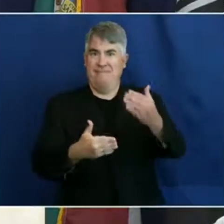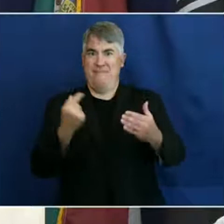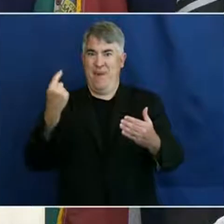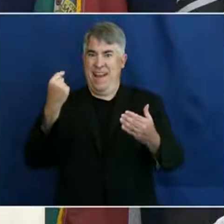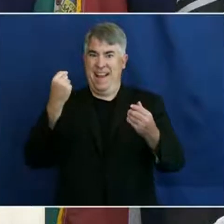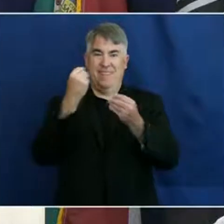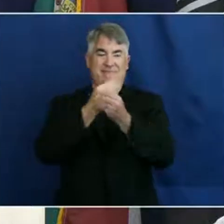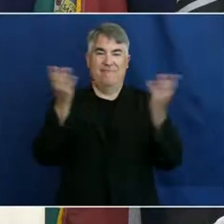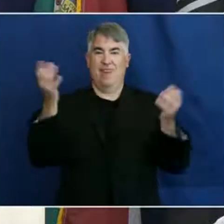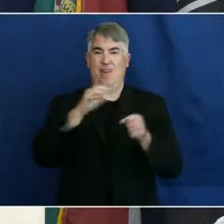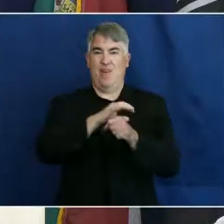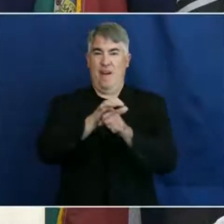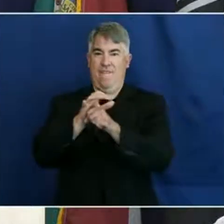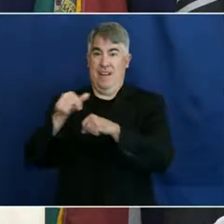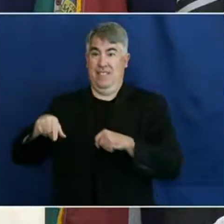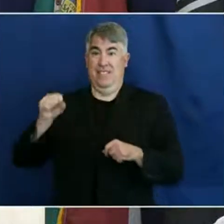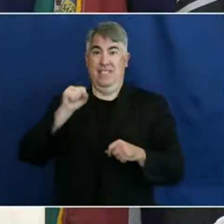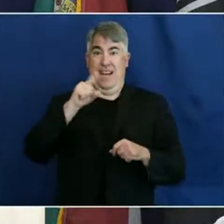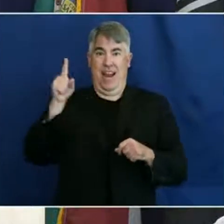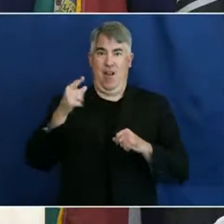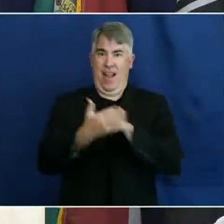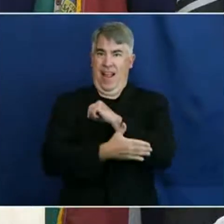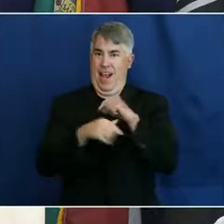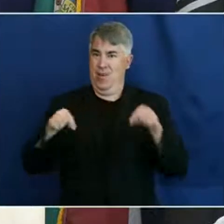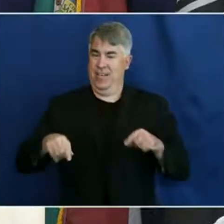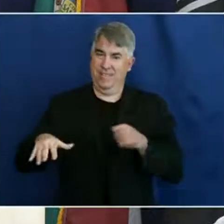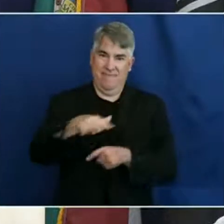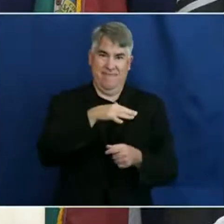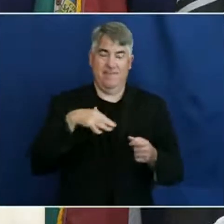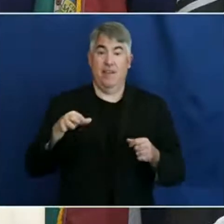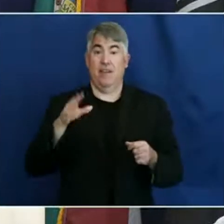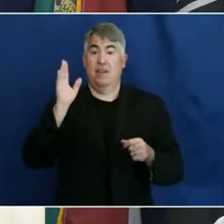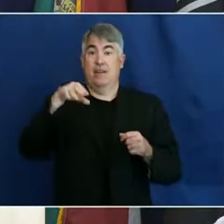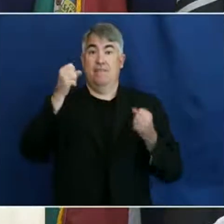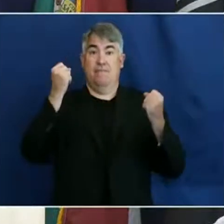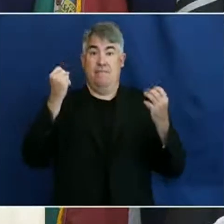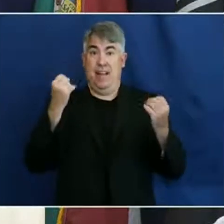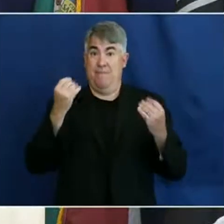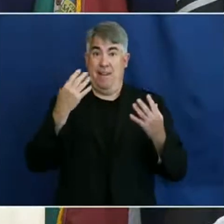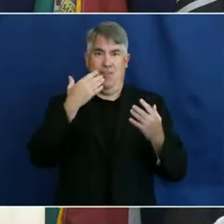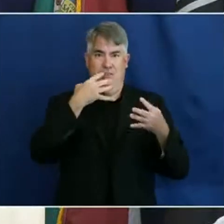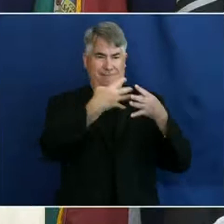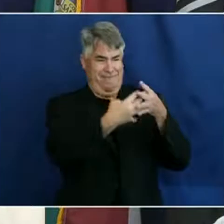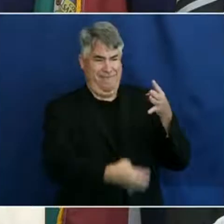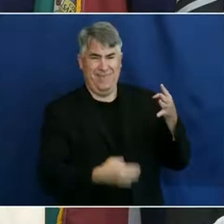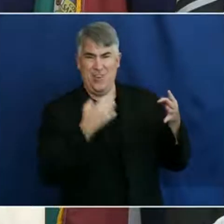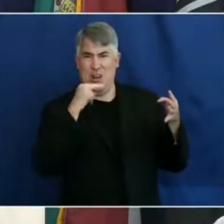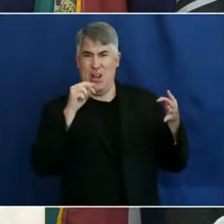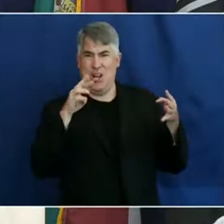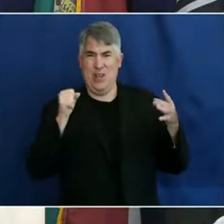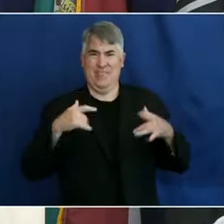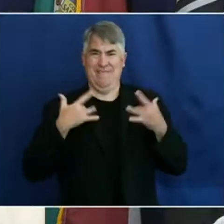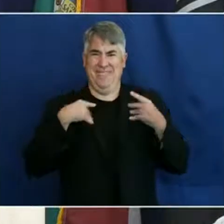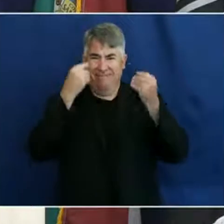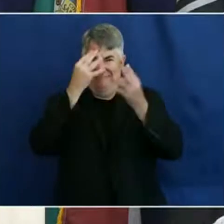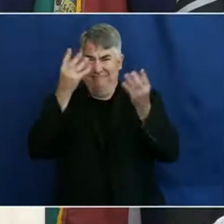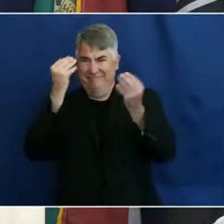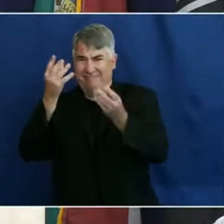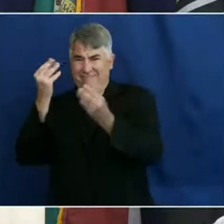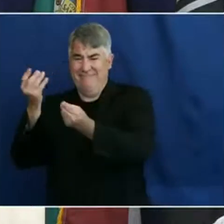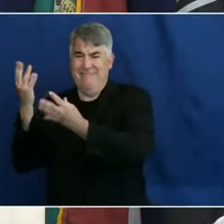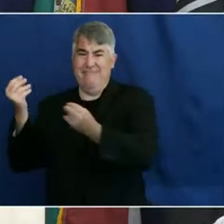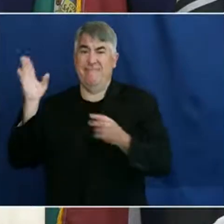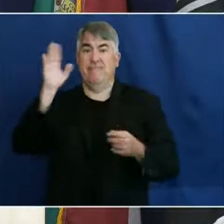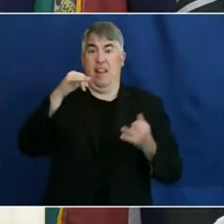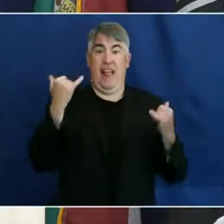Diego County. A number of good news items for San Diego County. We are moving into the orange tier